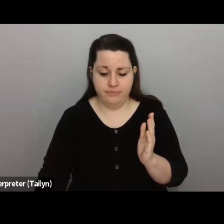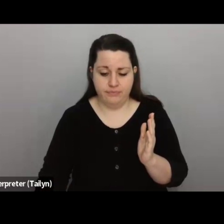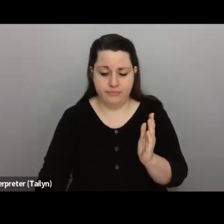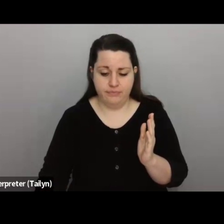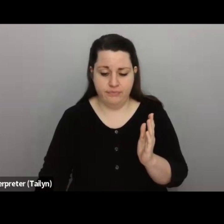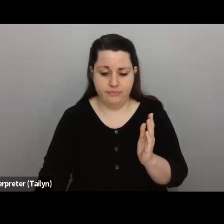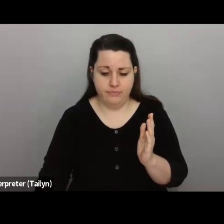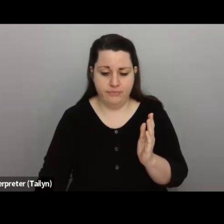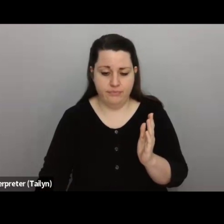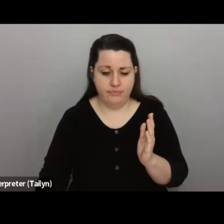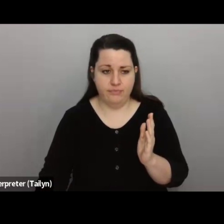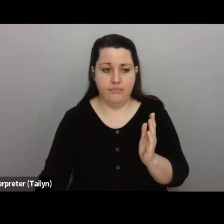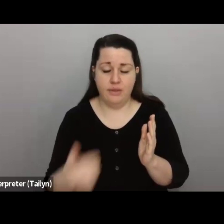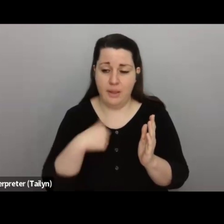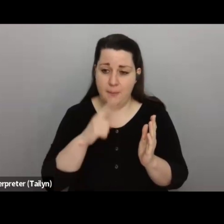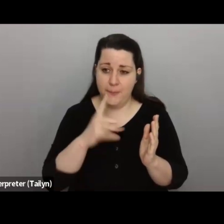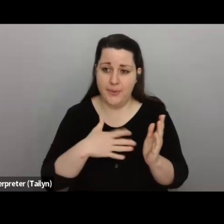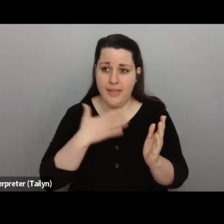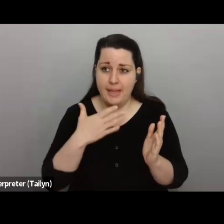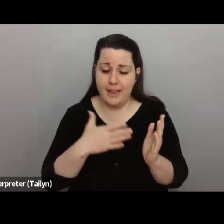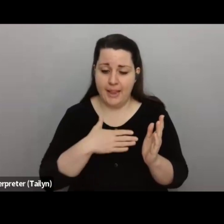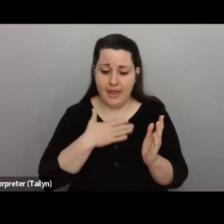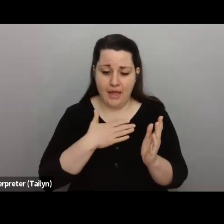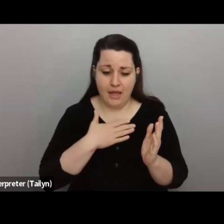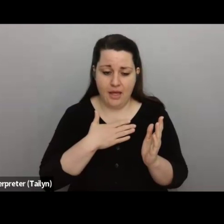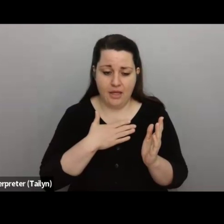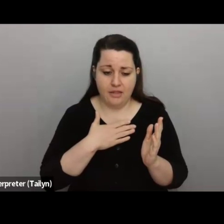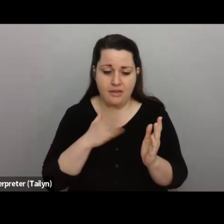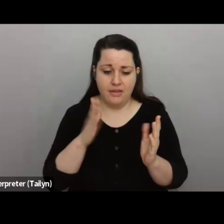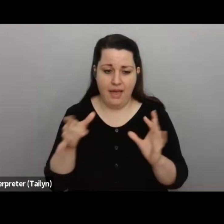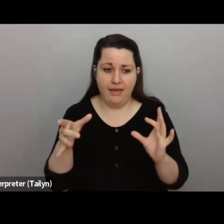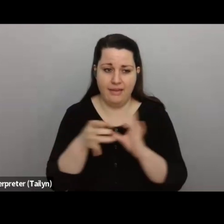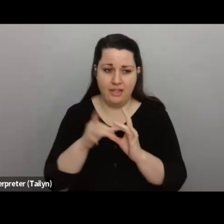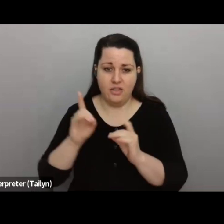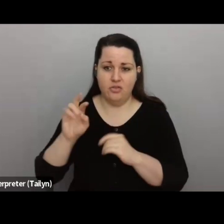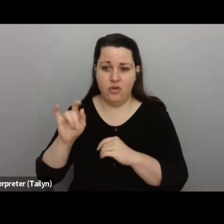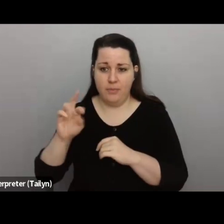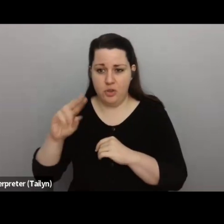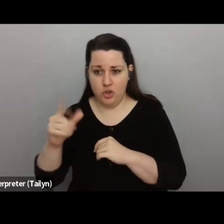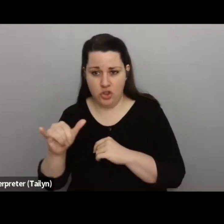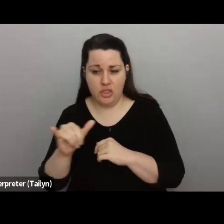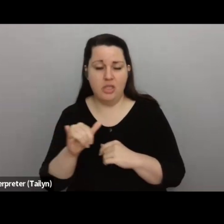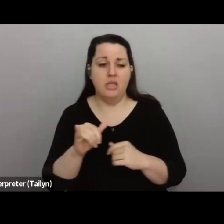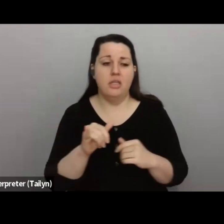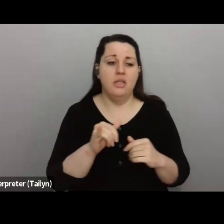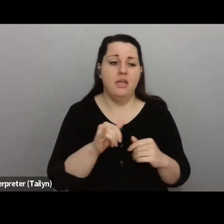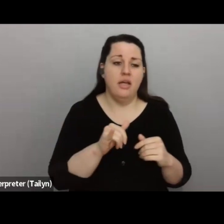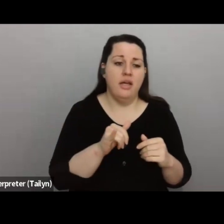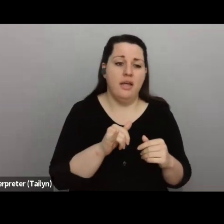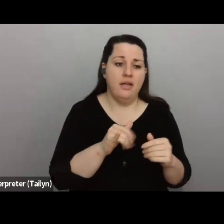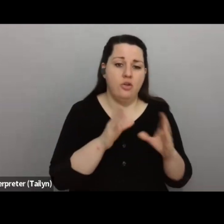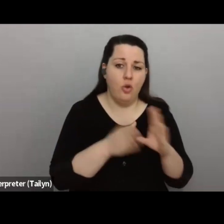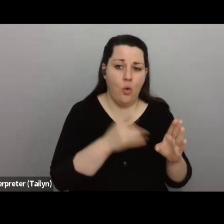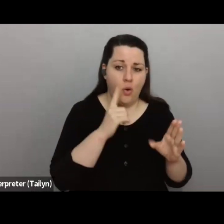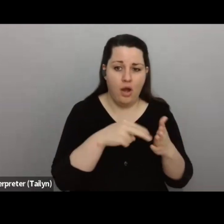and I am so glad to hear that connection of dramaturgy and choreography as well.